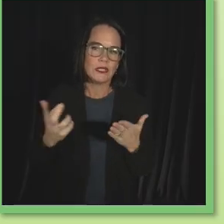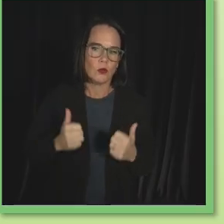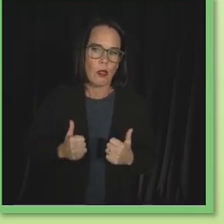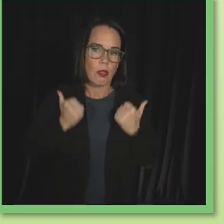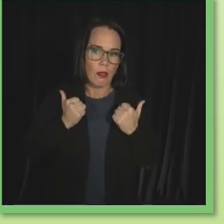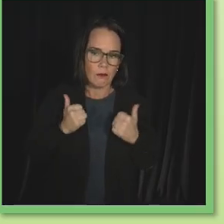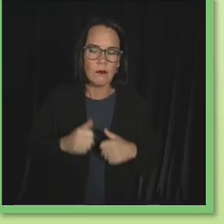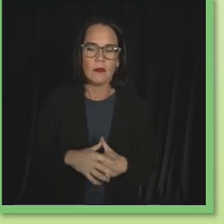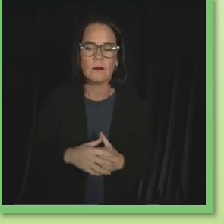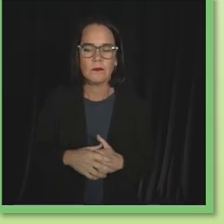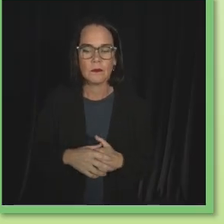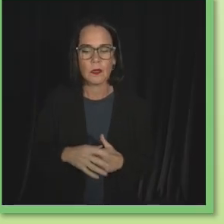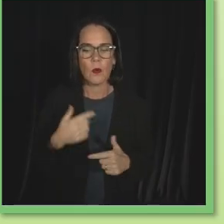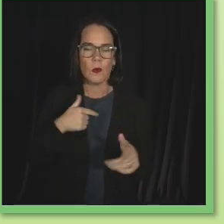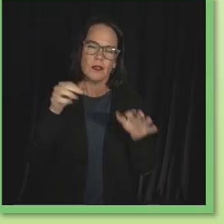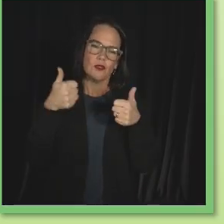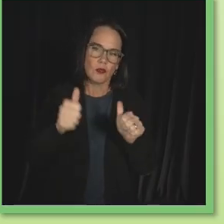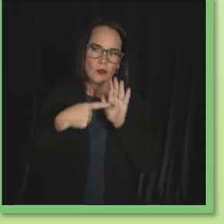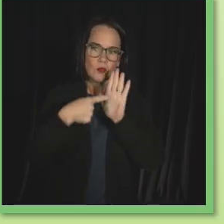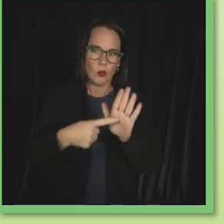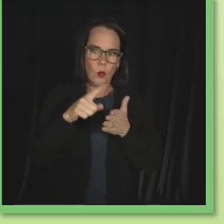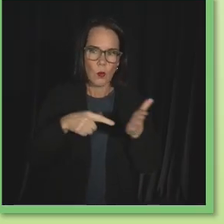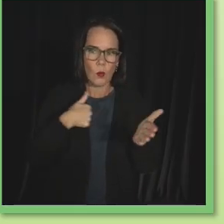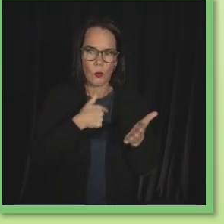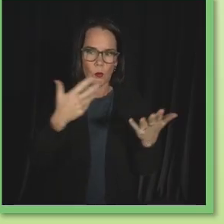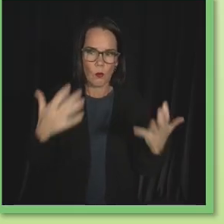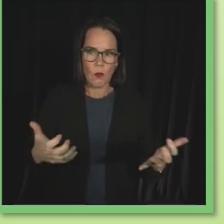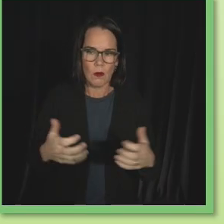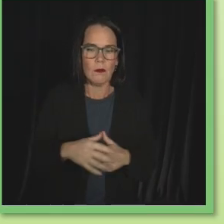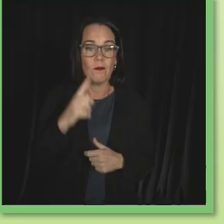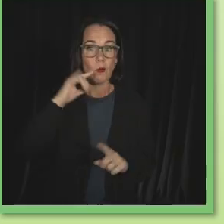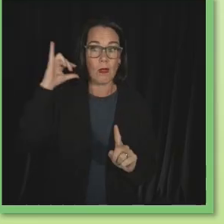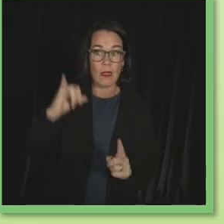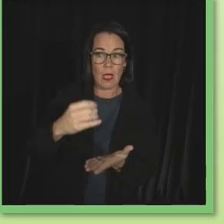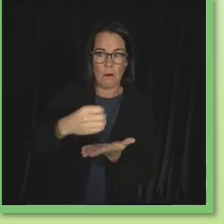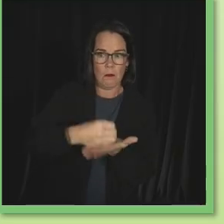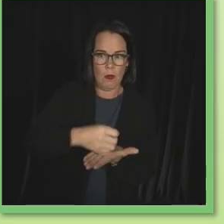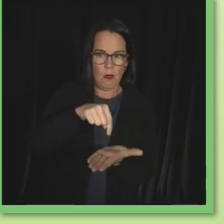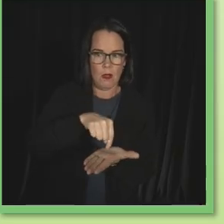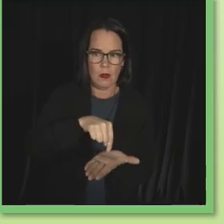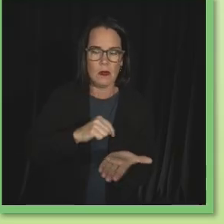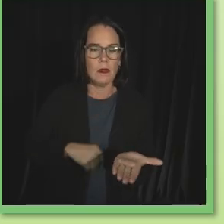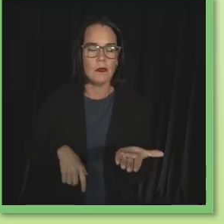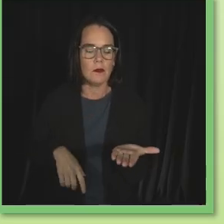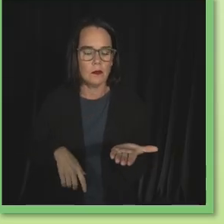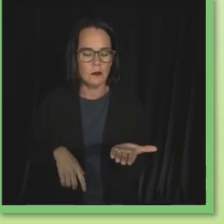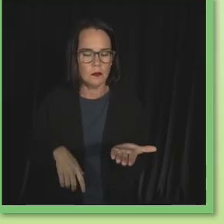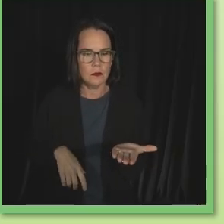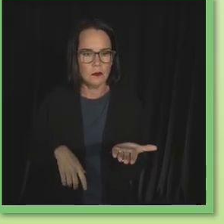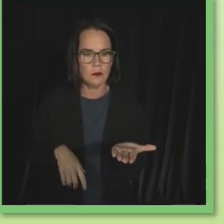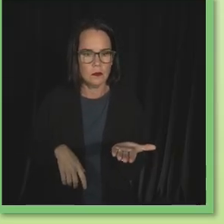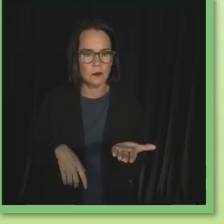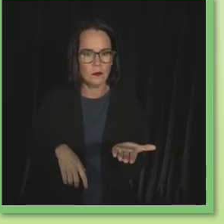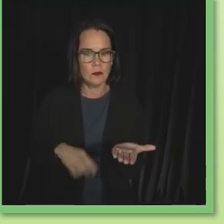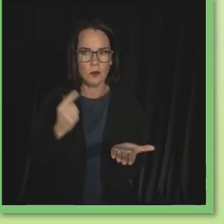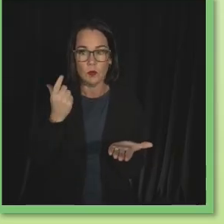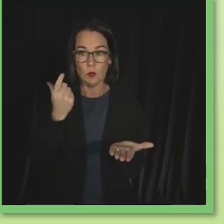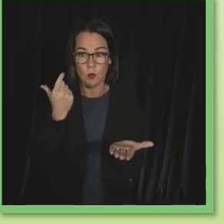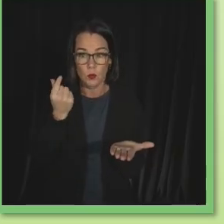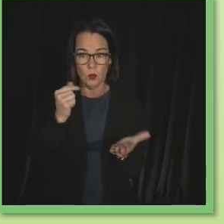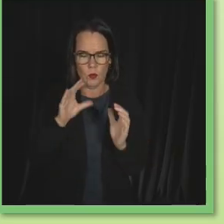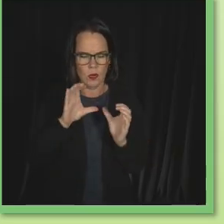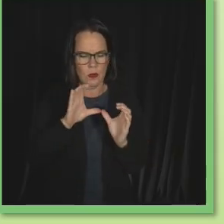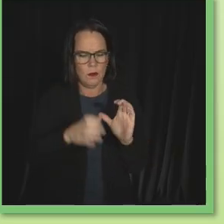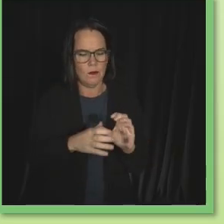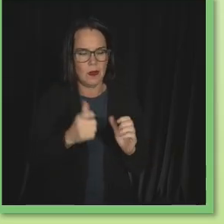are declaratively express what we want for this specific pod. So what we want here is to configure